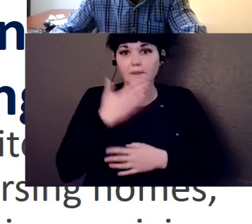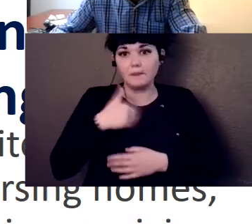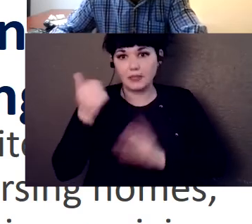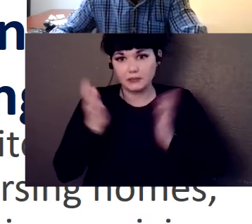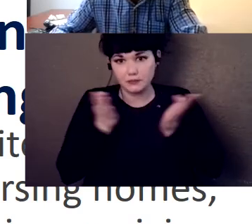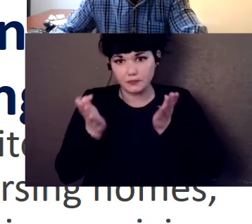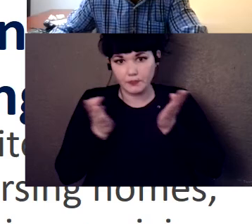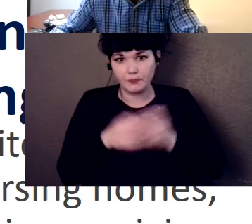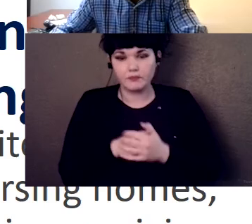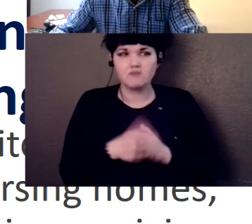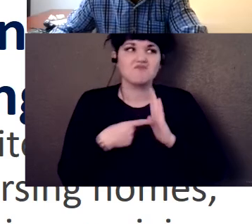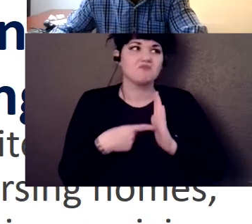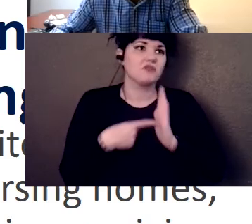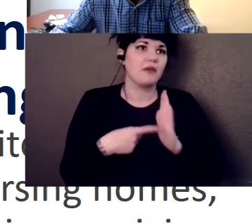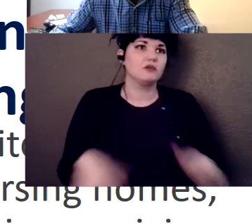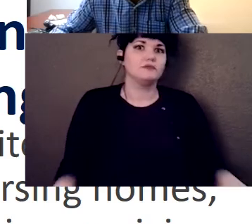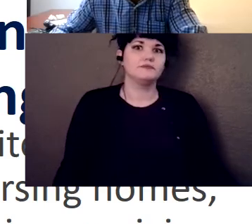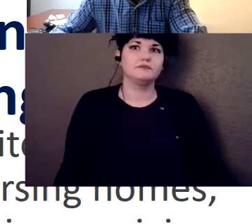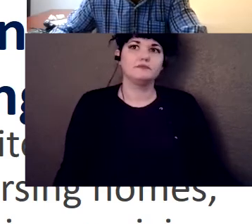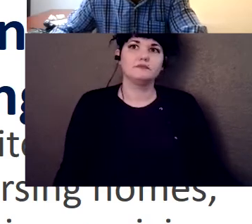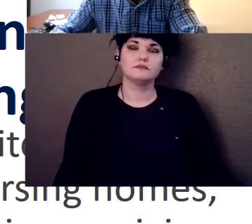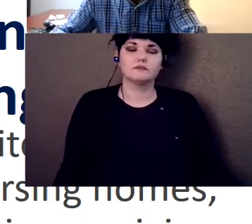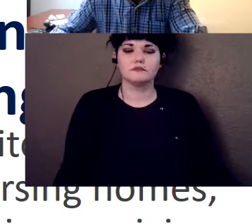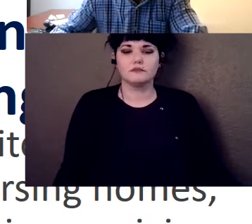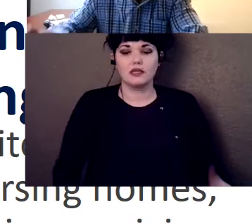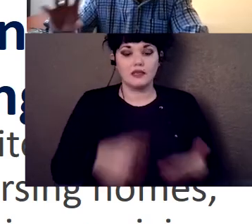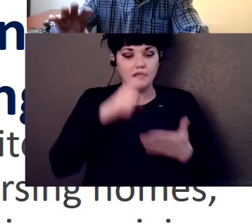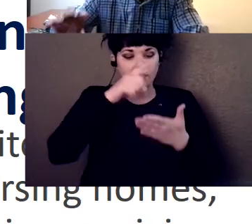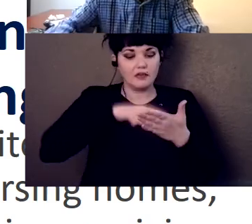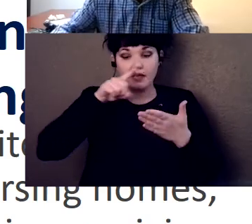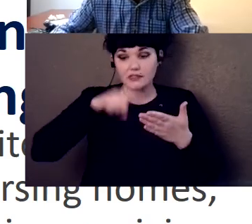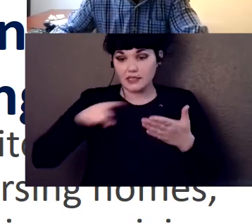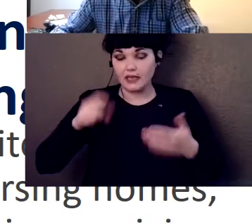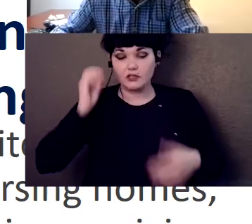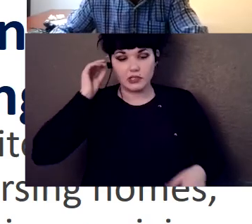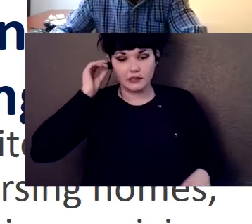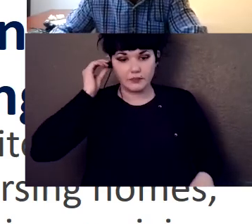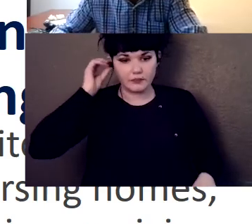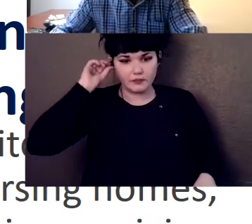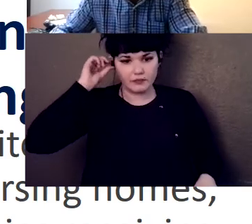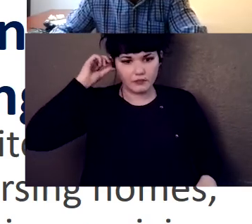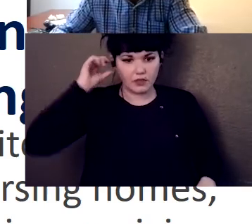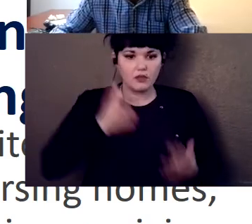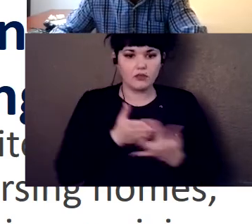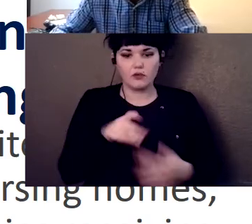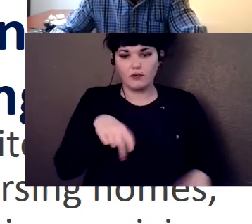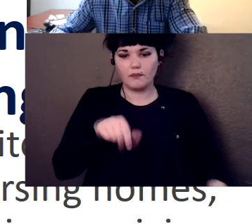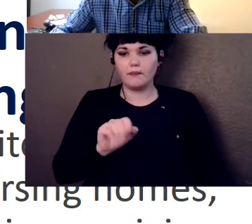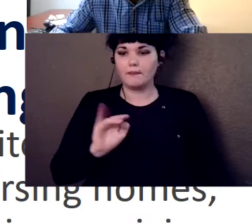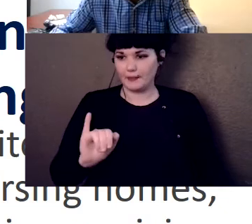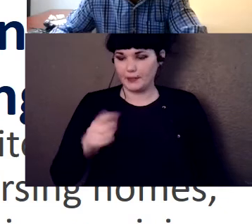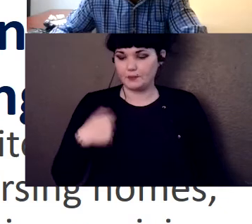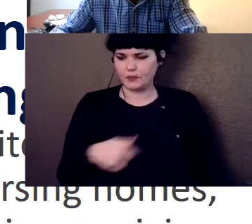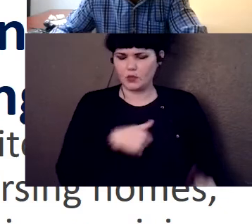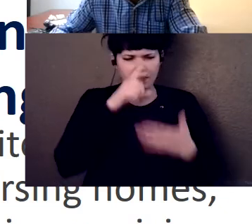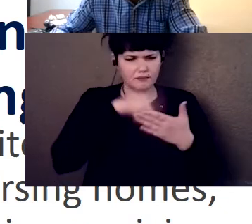An example of that would be an investigation that was conducted through PAMI into whether there is an